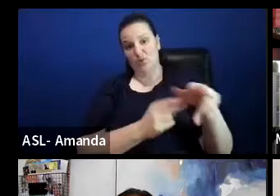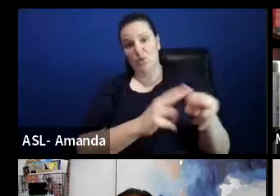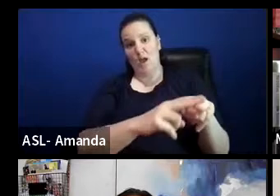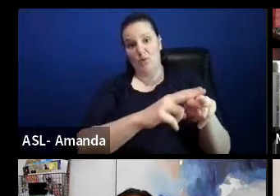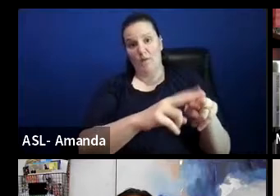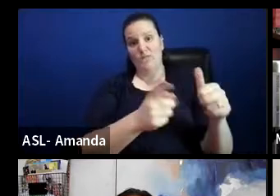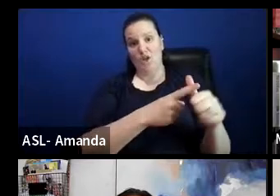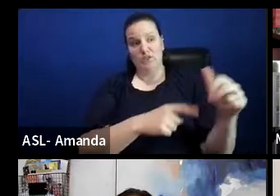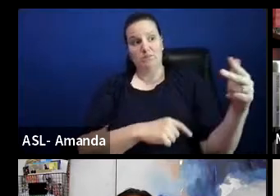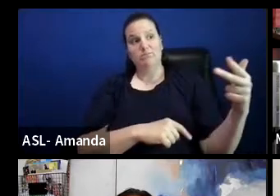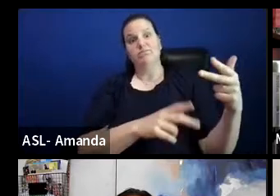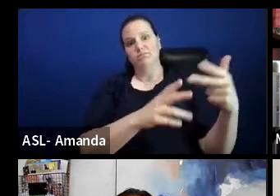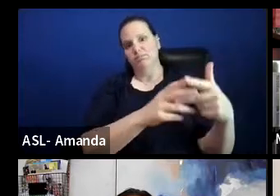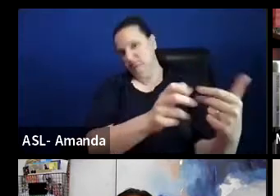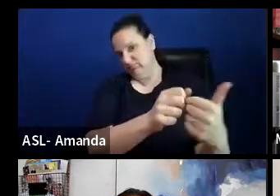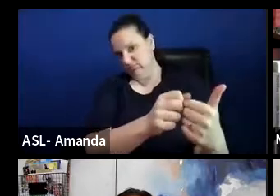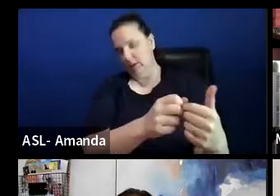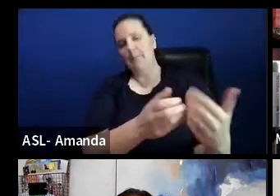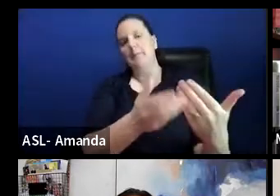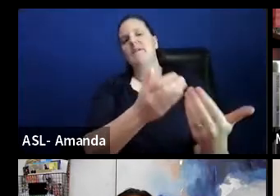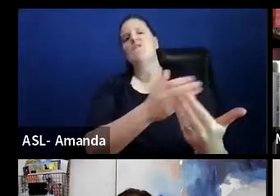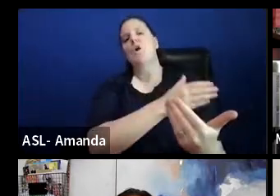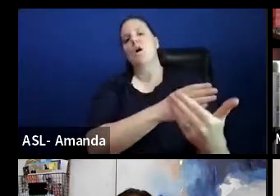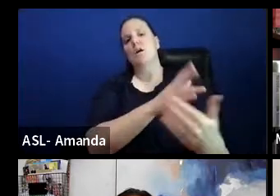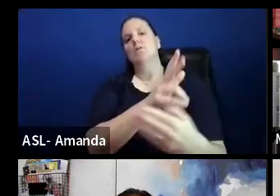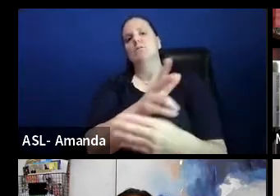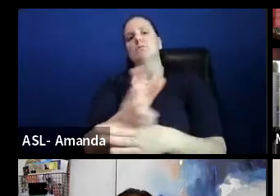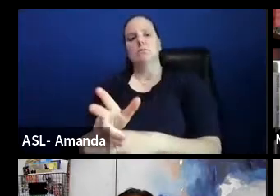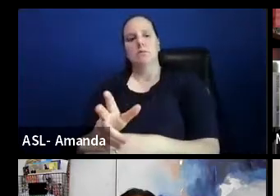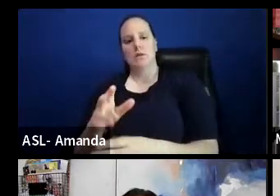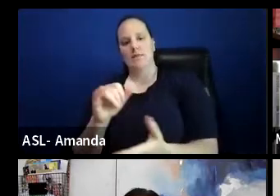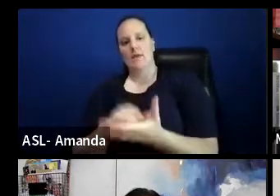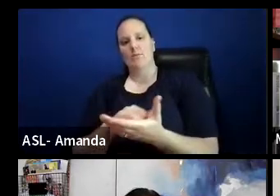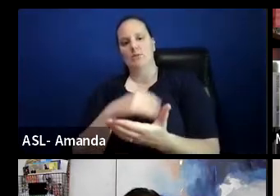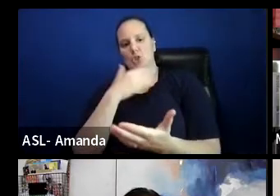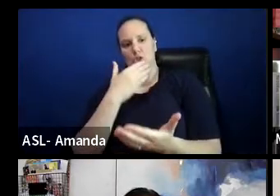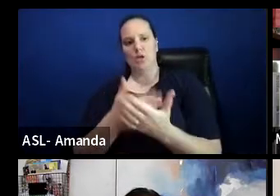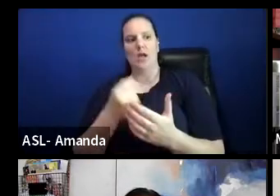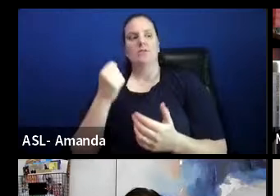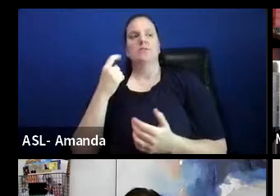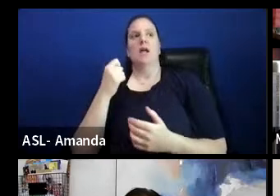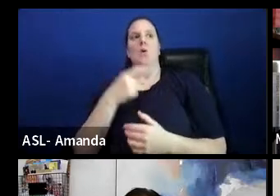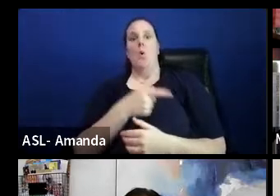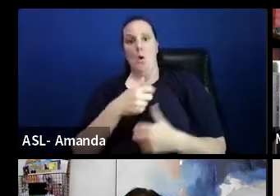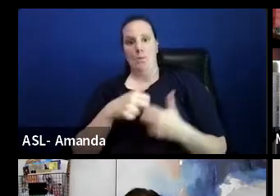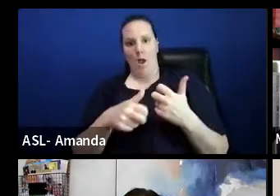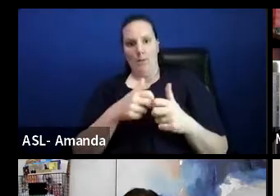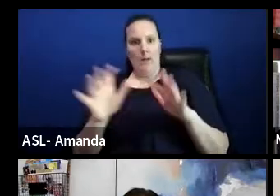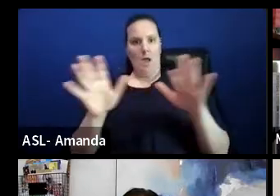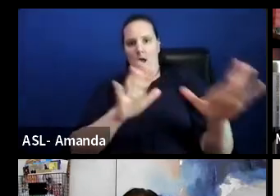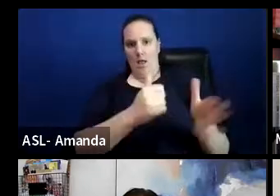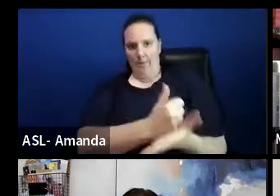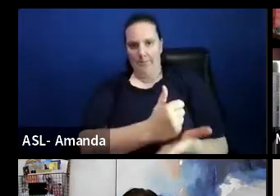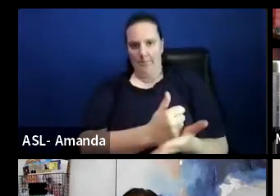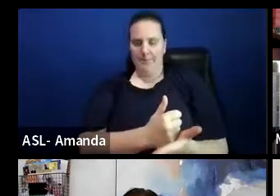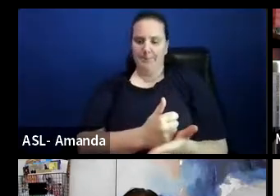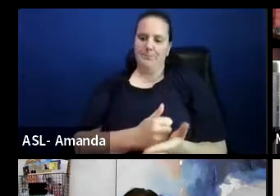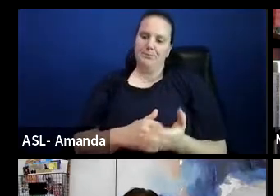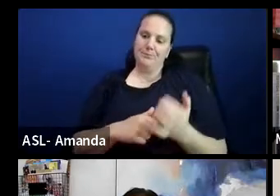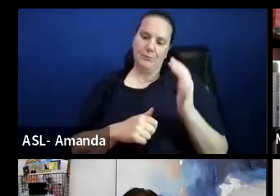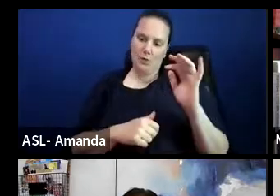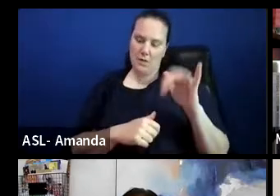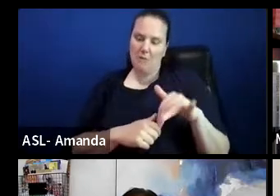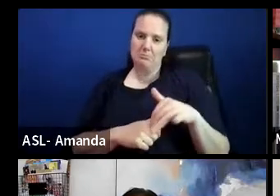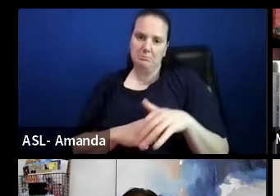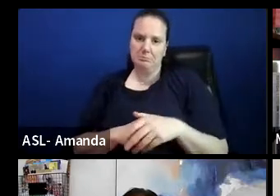bridge before it would get to us. So we would have a good indication of if there's a problem. So,